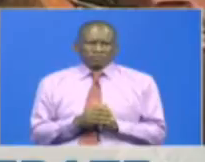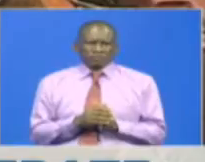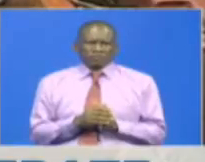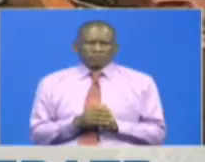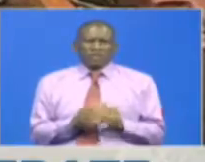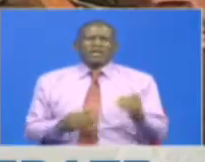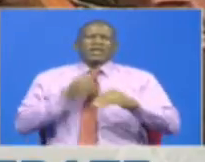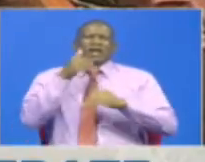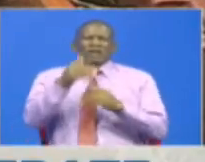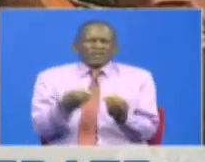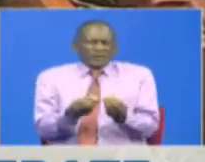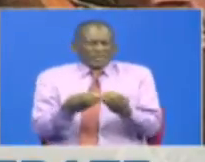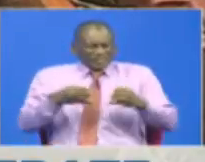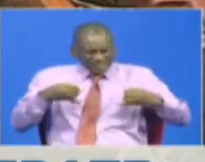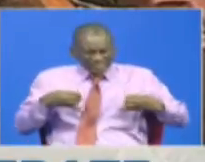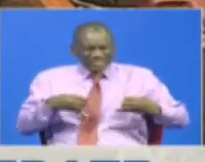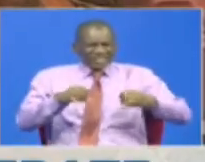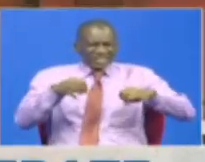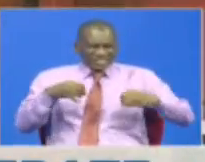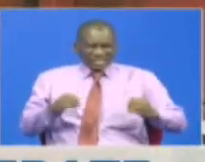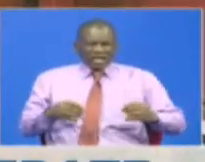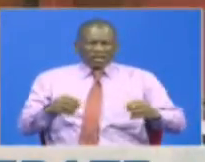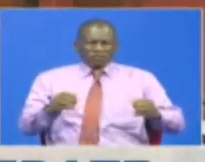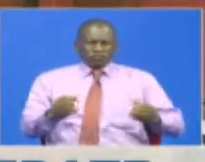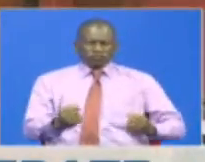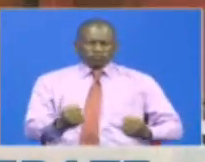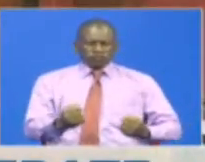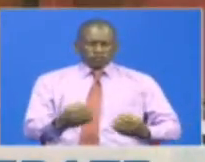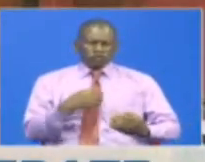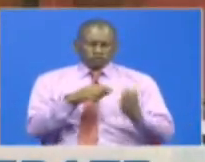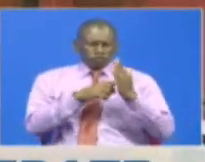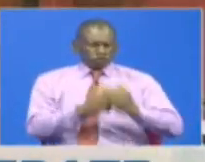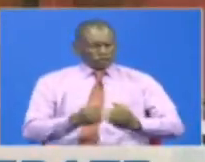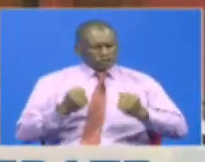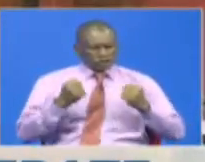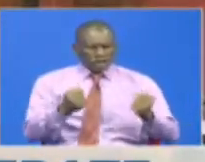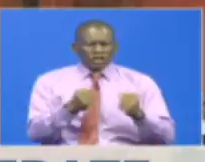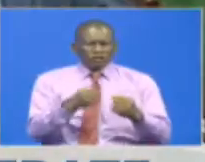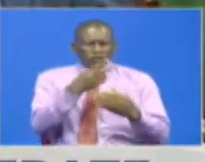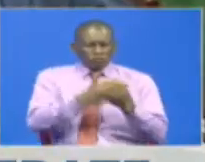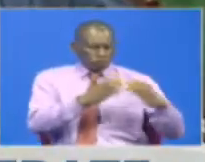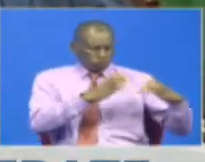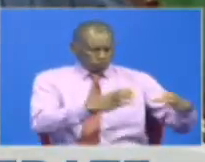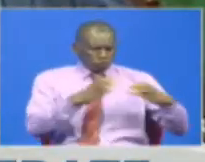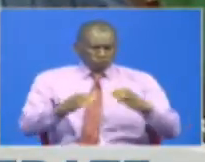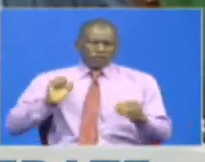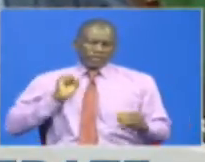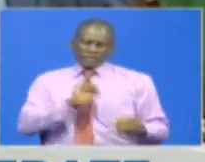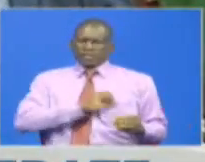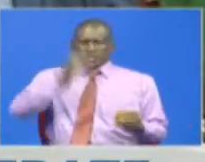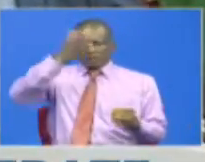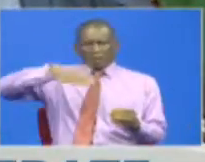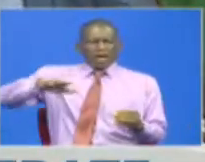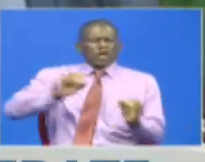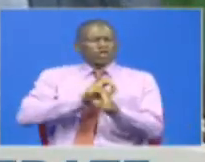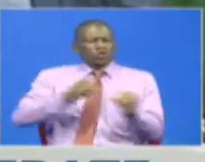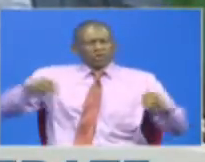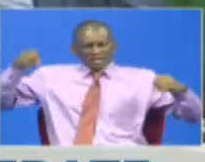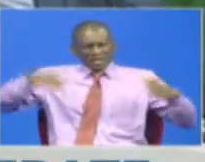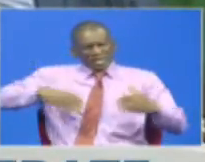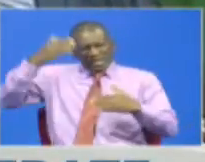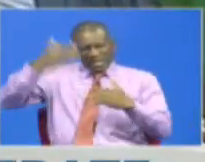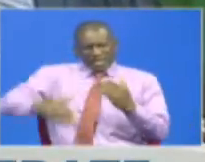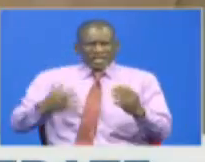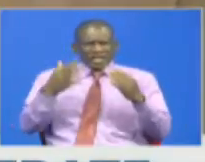After countless efforts and chest thumping from two competing sides of the Senate, and with no clear end in sight, it was time to